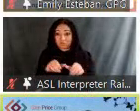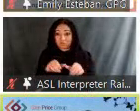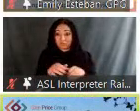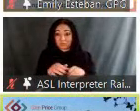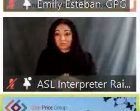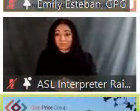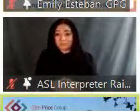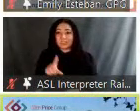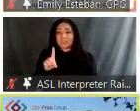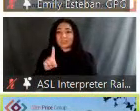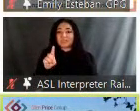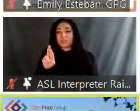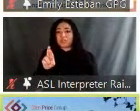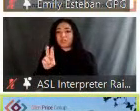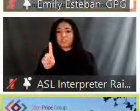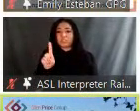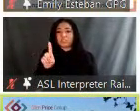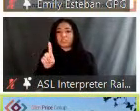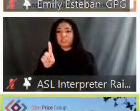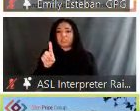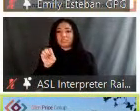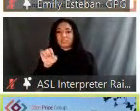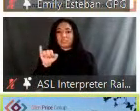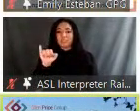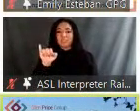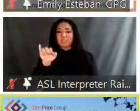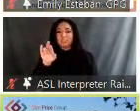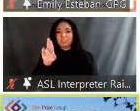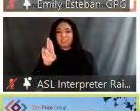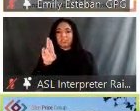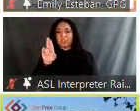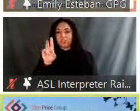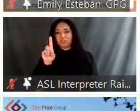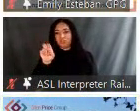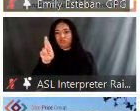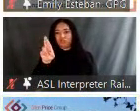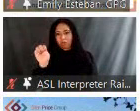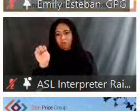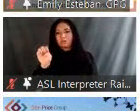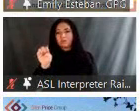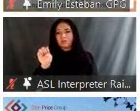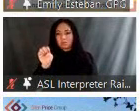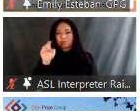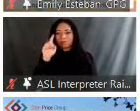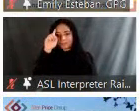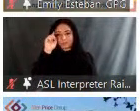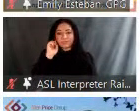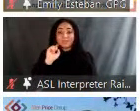Dr. Deidre Jones, I see your hand raised. Yes, I would just like to add